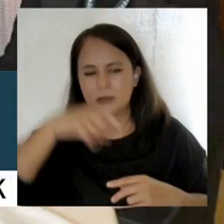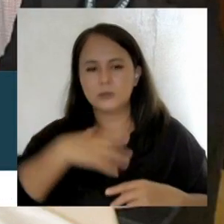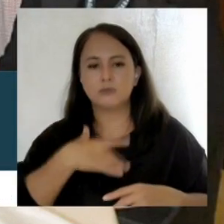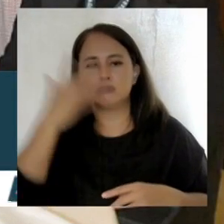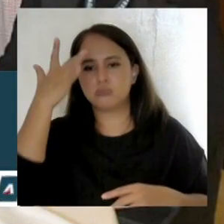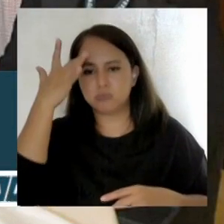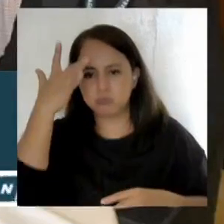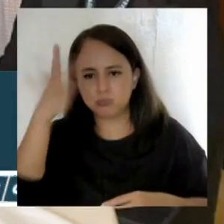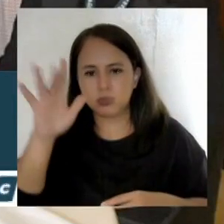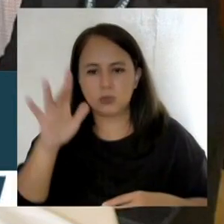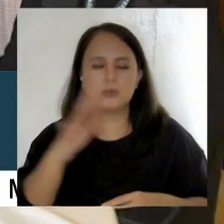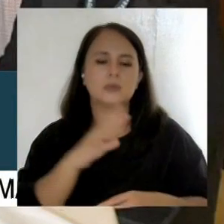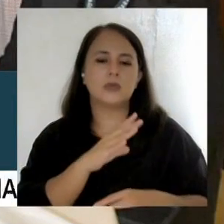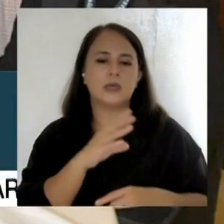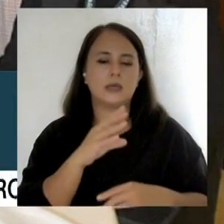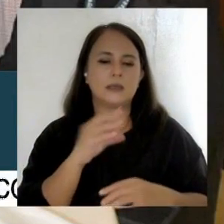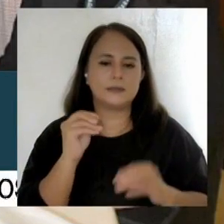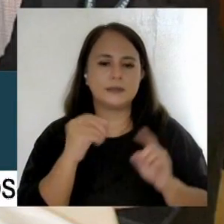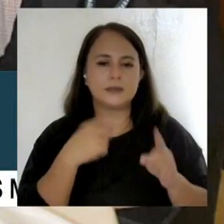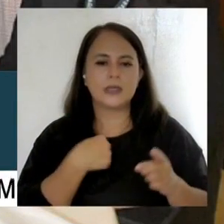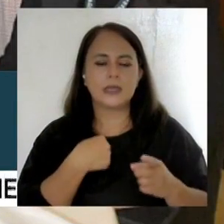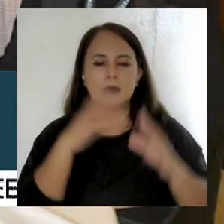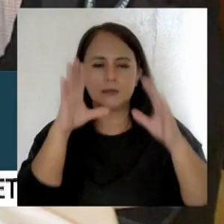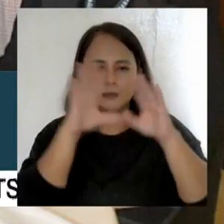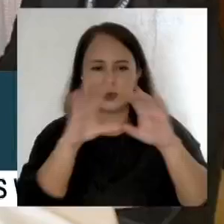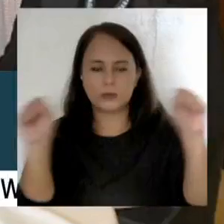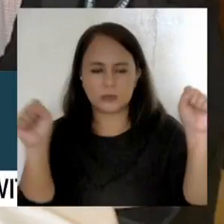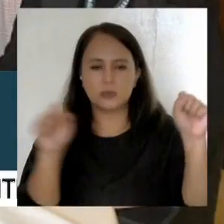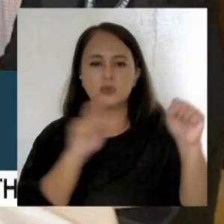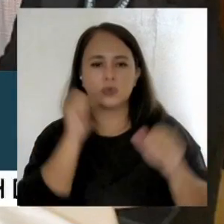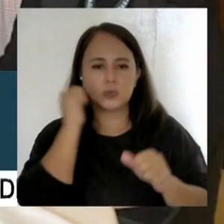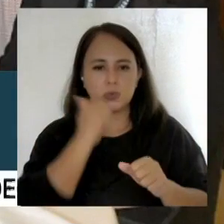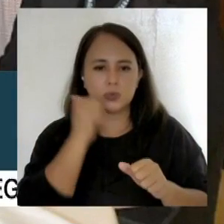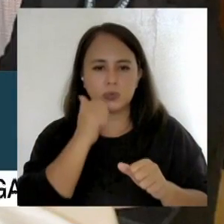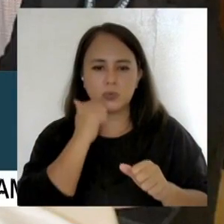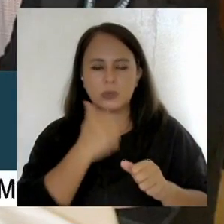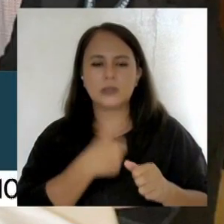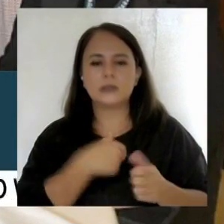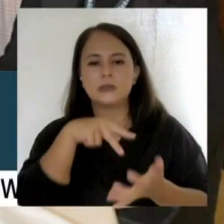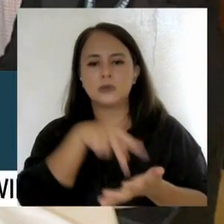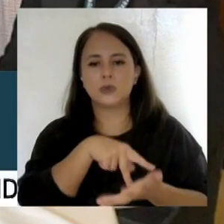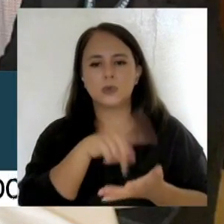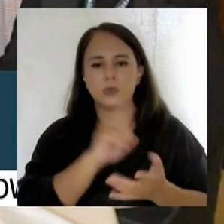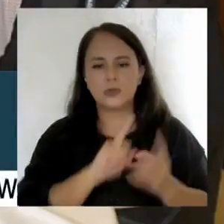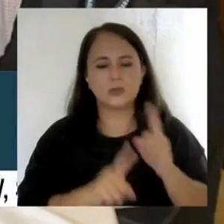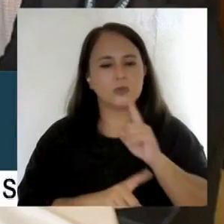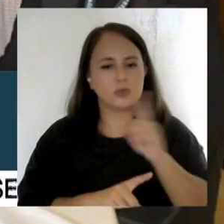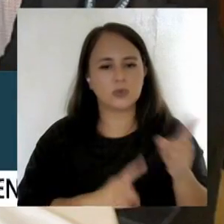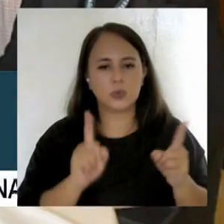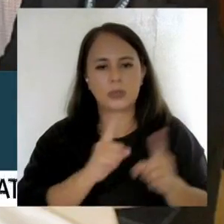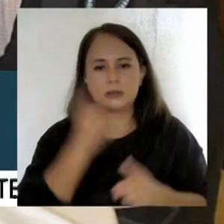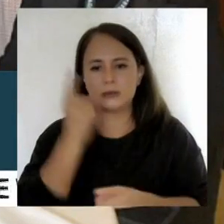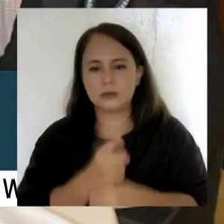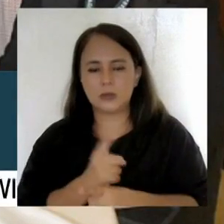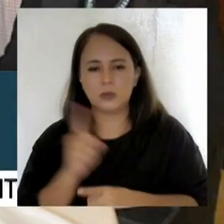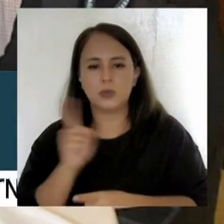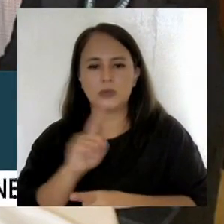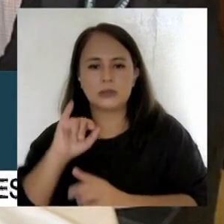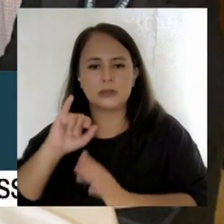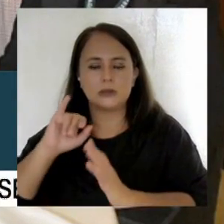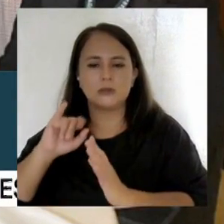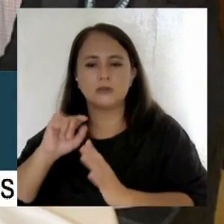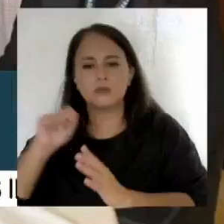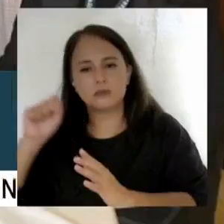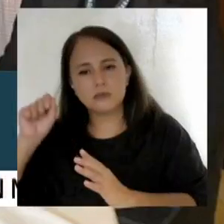intelligent, and a president who will always stand for what is true, what is right, what is just, and what is